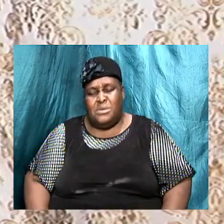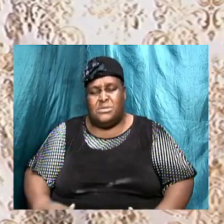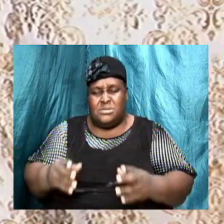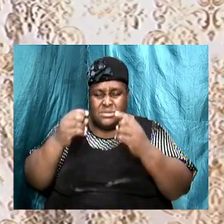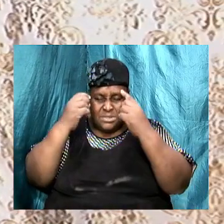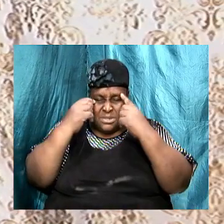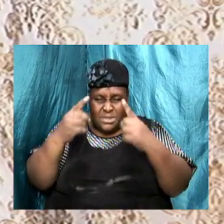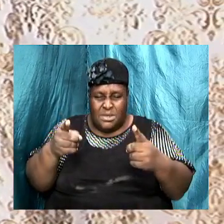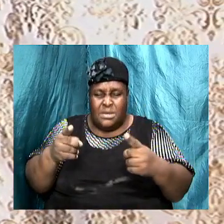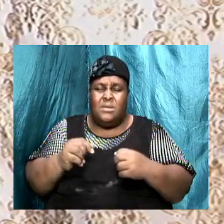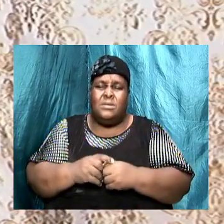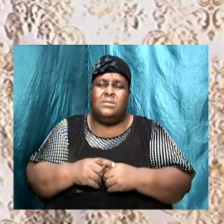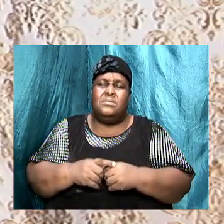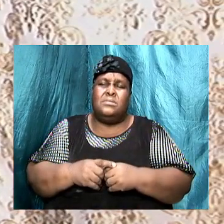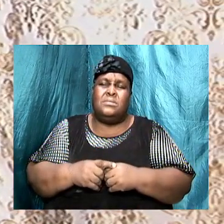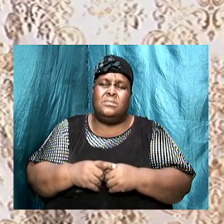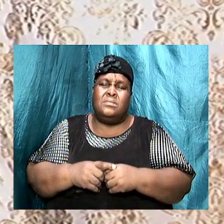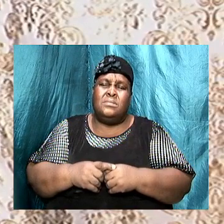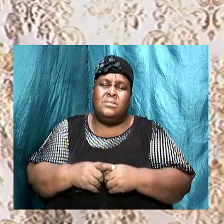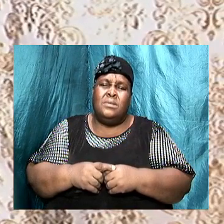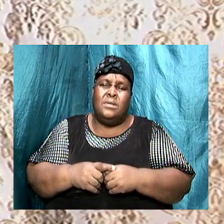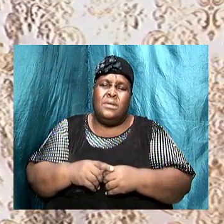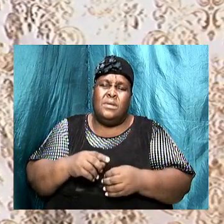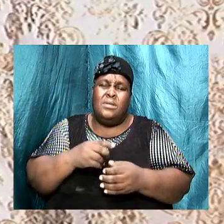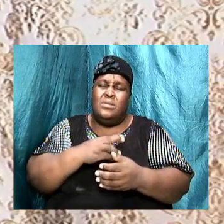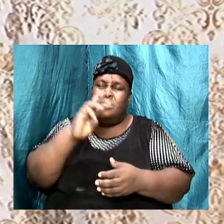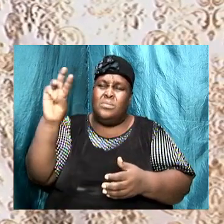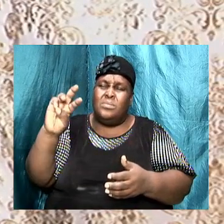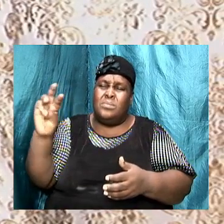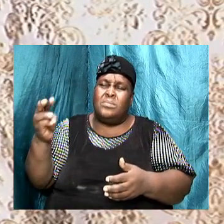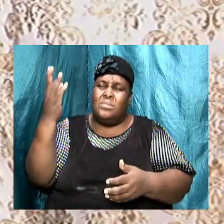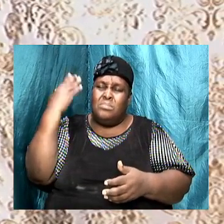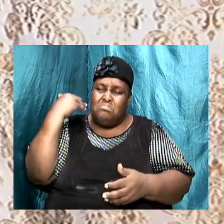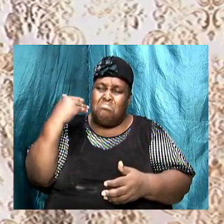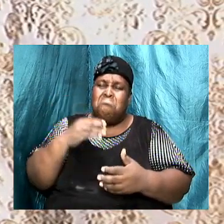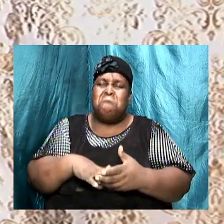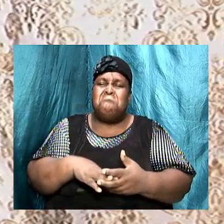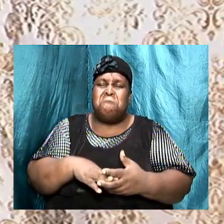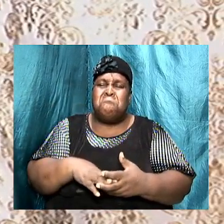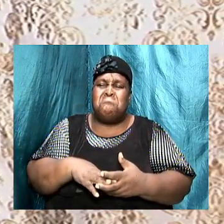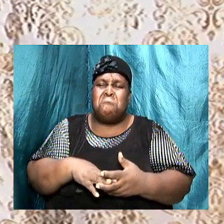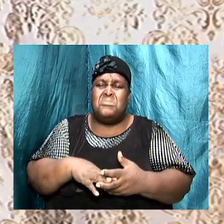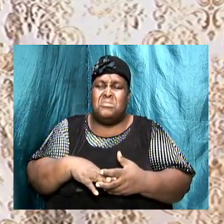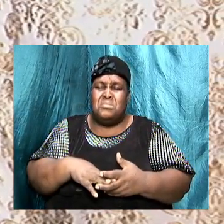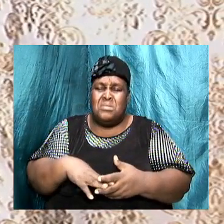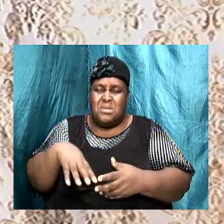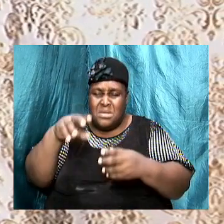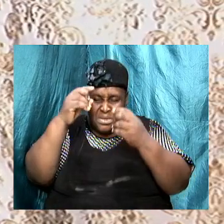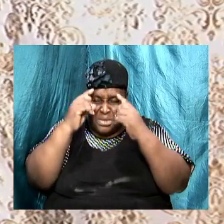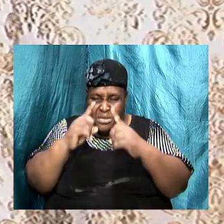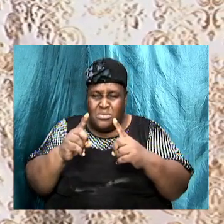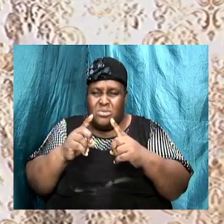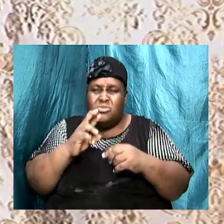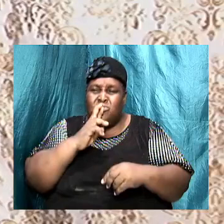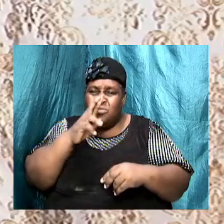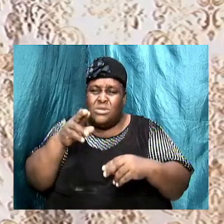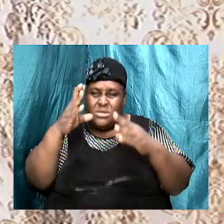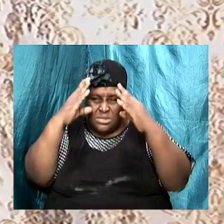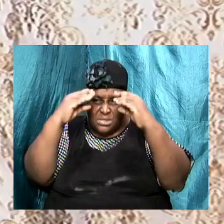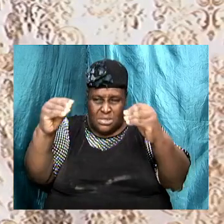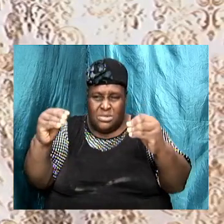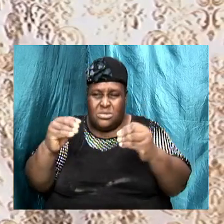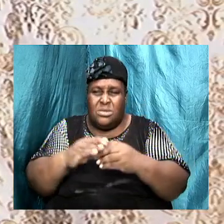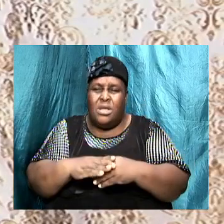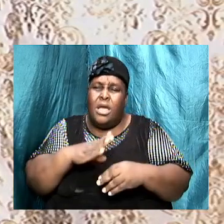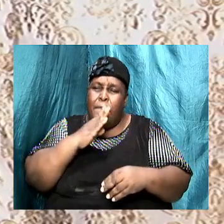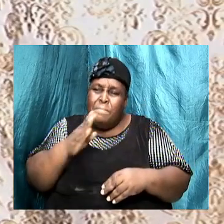couple of weeks ago that doctrine is really teaching, and the teaching must